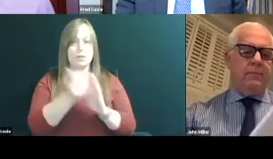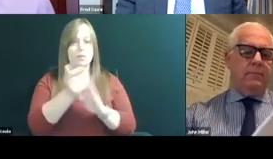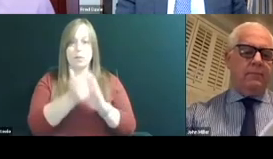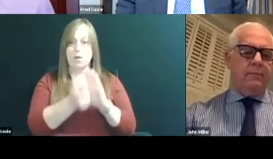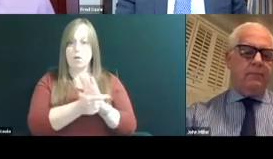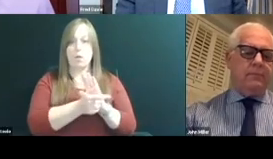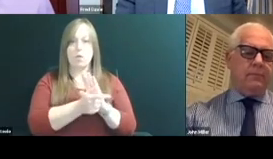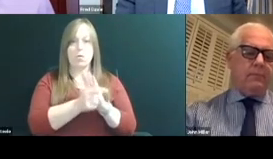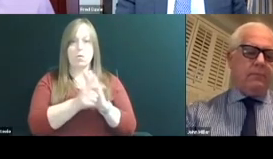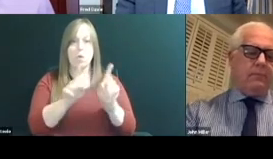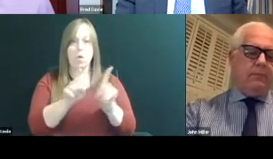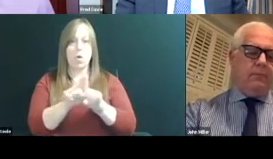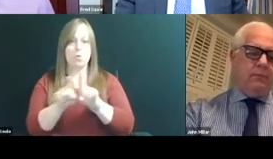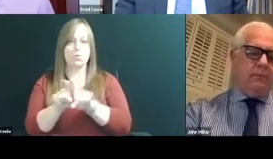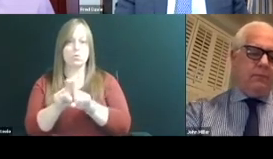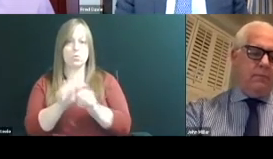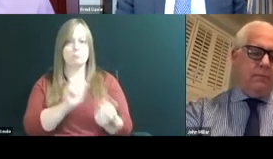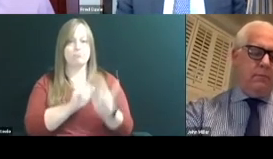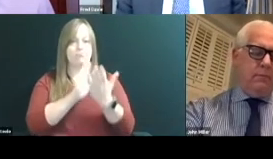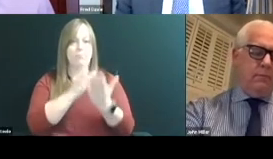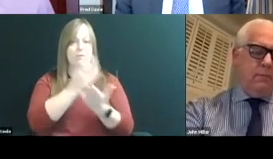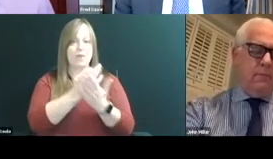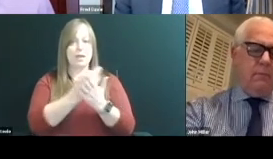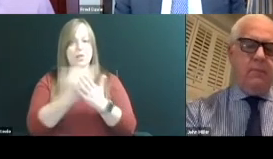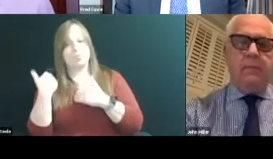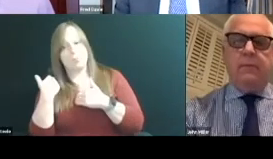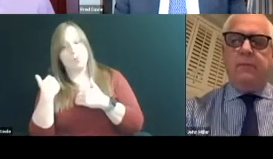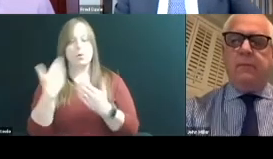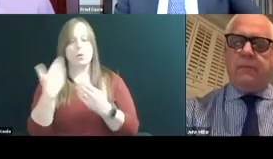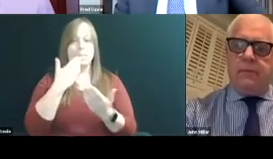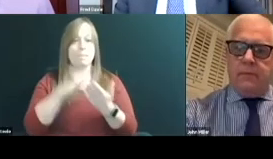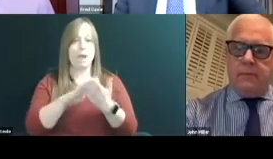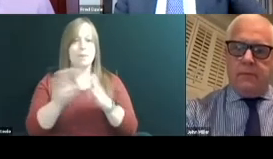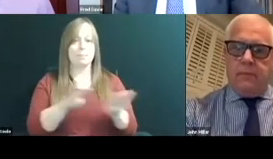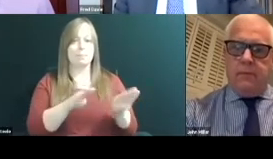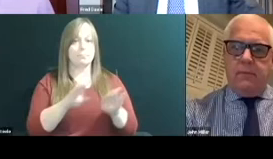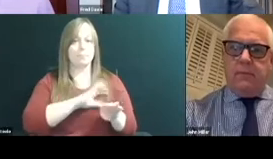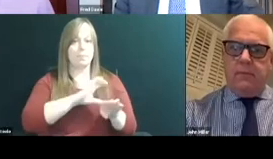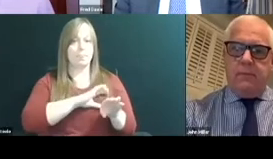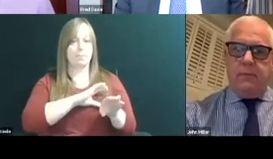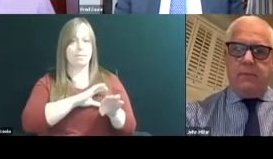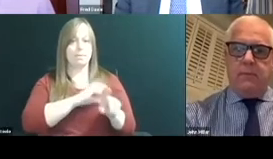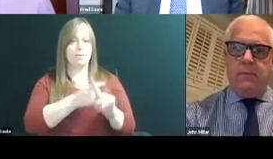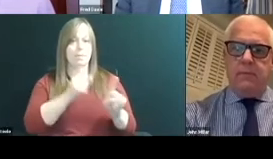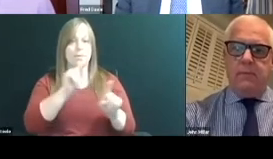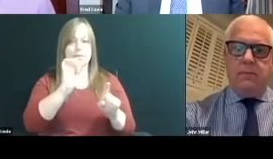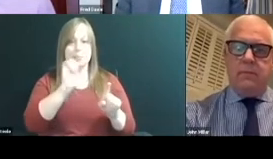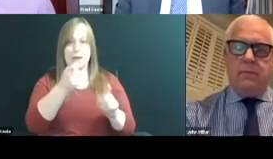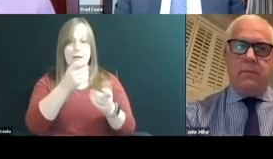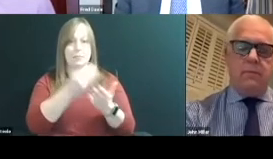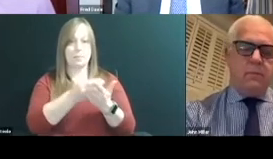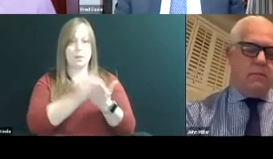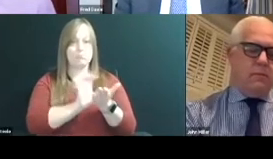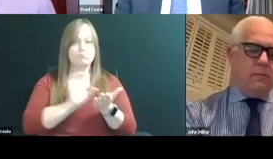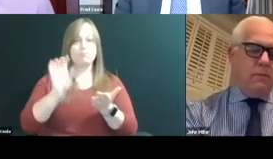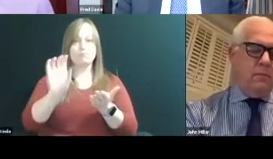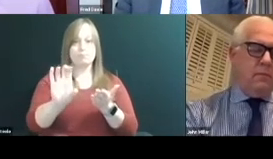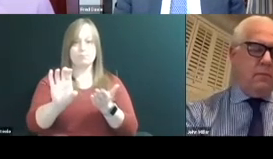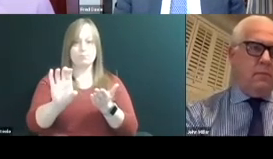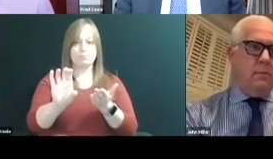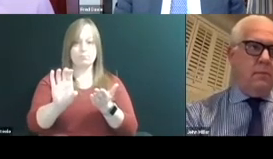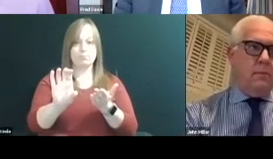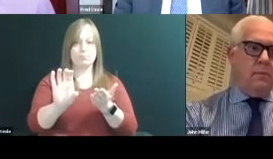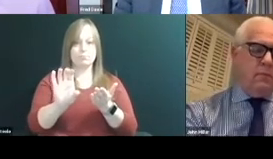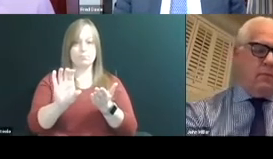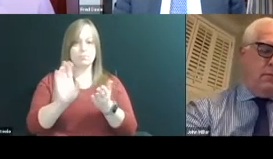legislation also takes the financial burden of bad police behavior off of the taxpayer, and it places it directly onto